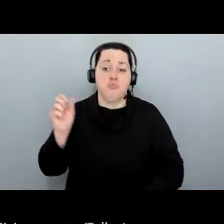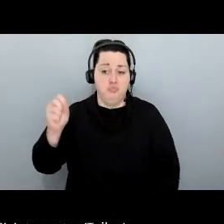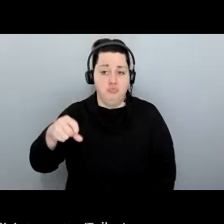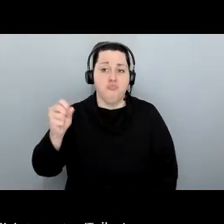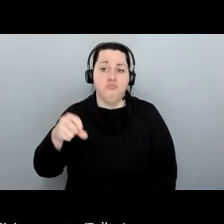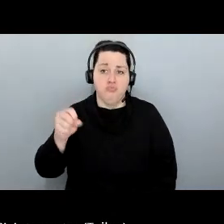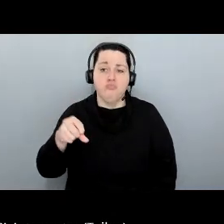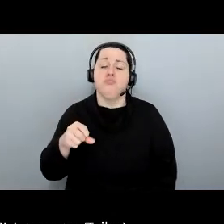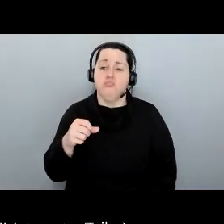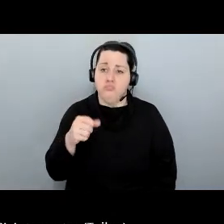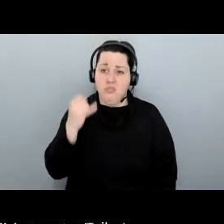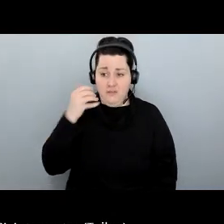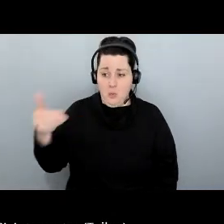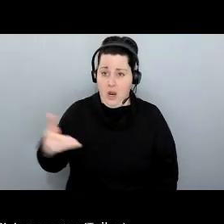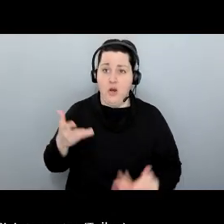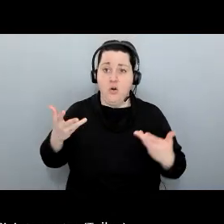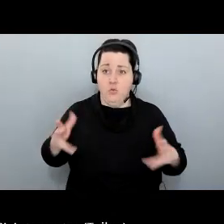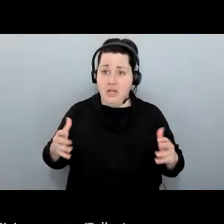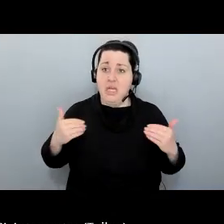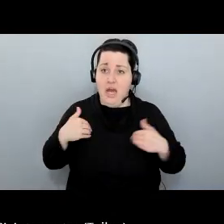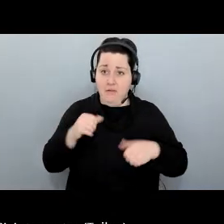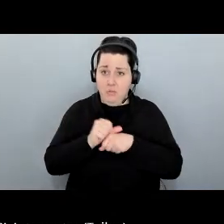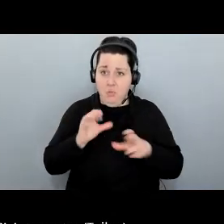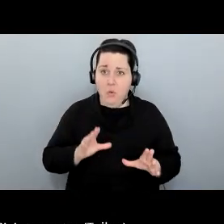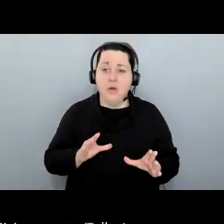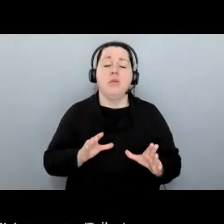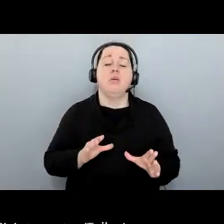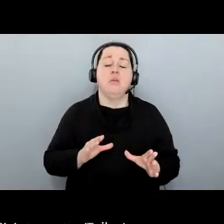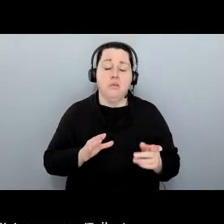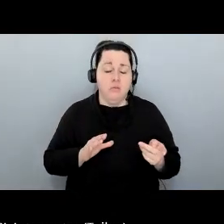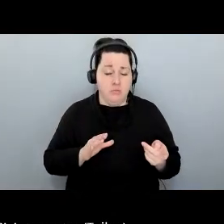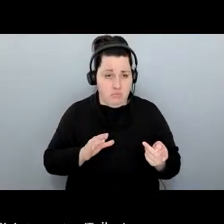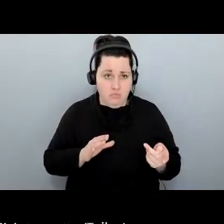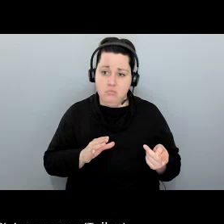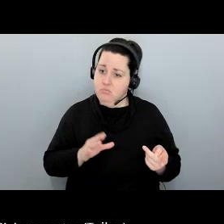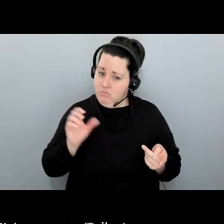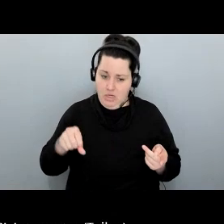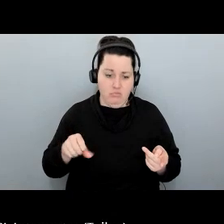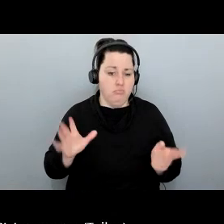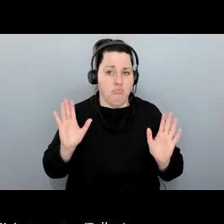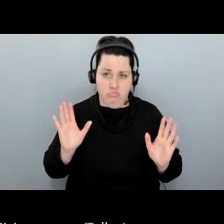If that's something that, they need, you fit the business, absolutely.